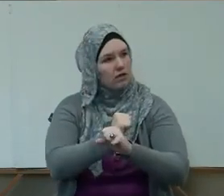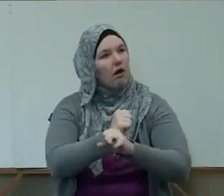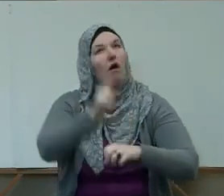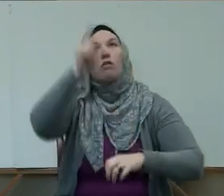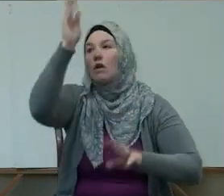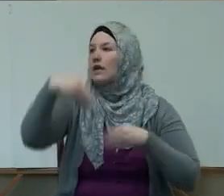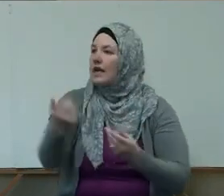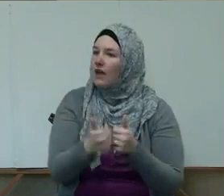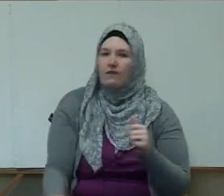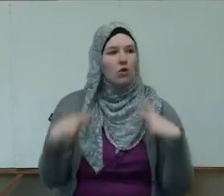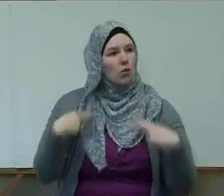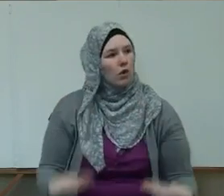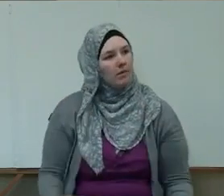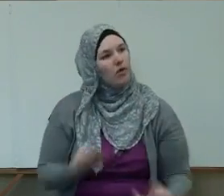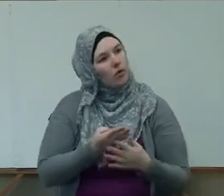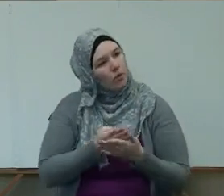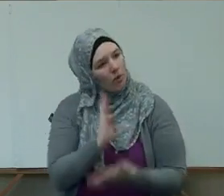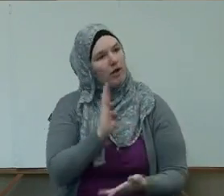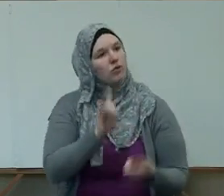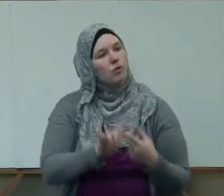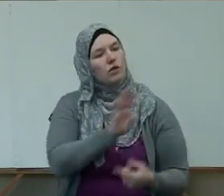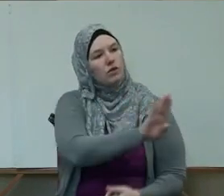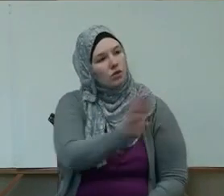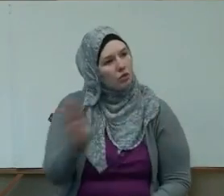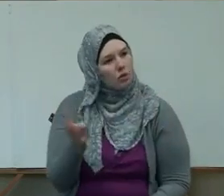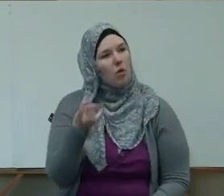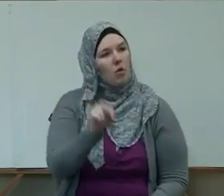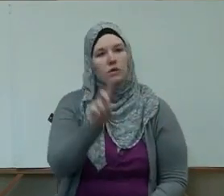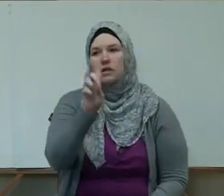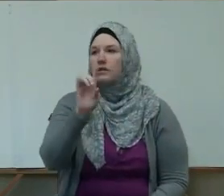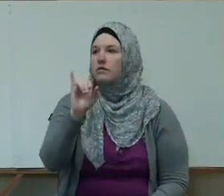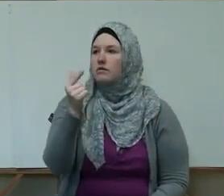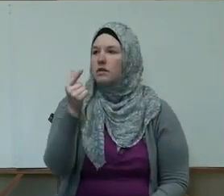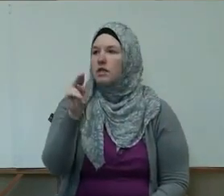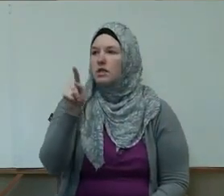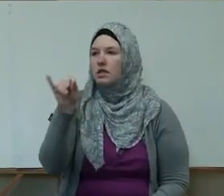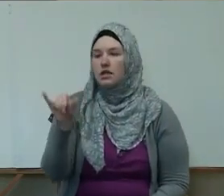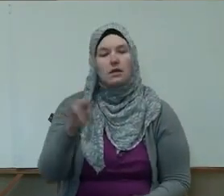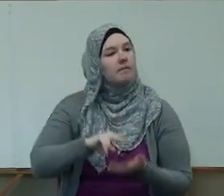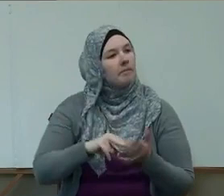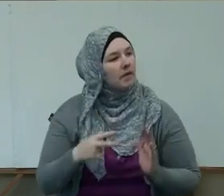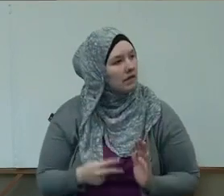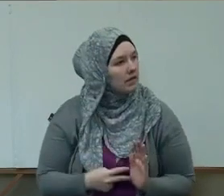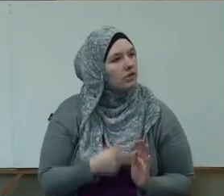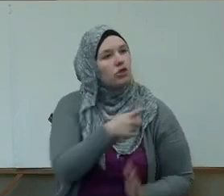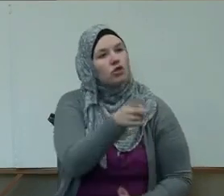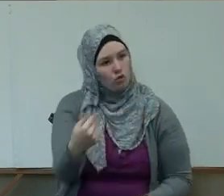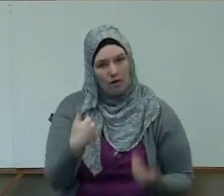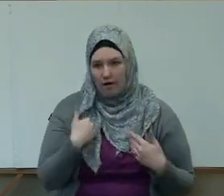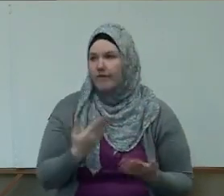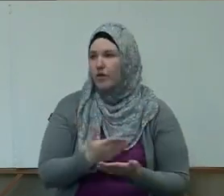human being the right to his or her own dignity, which means you have the